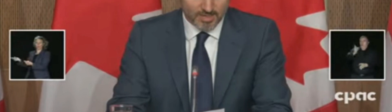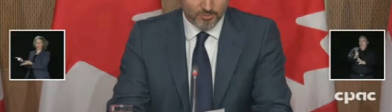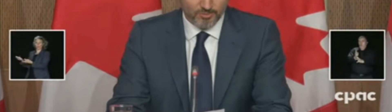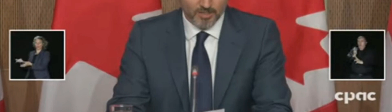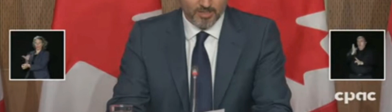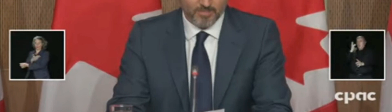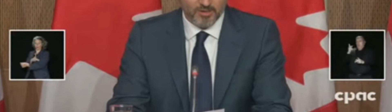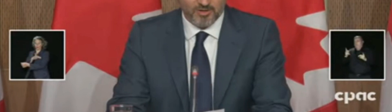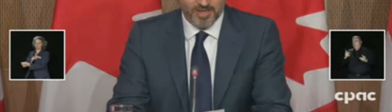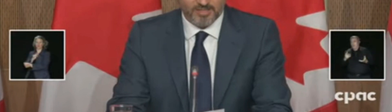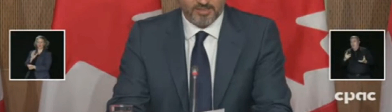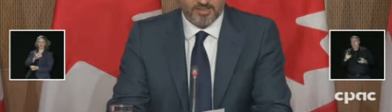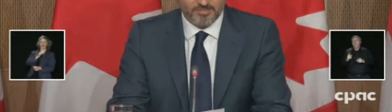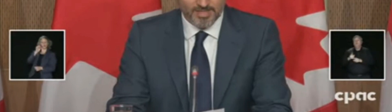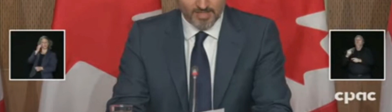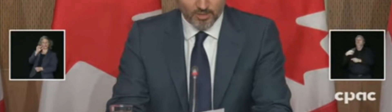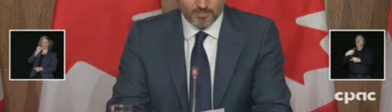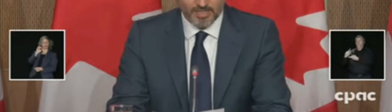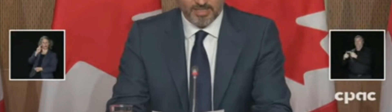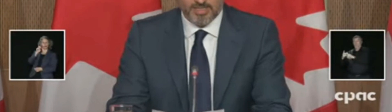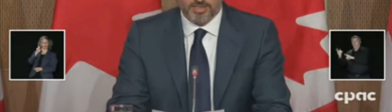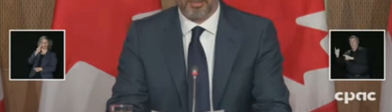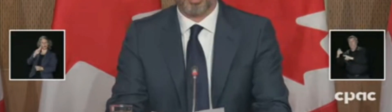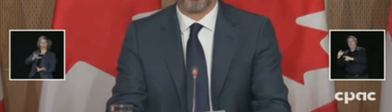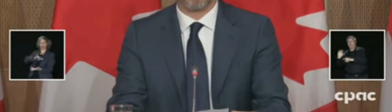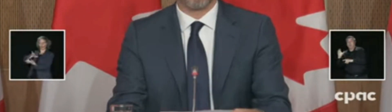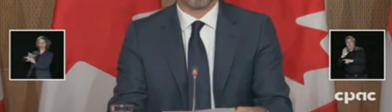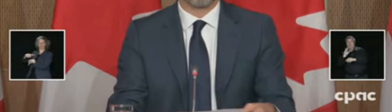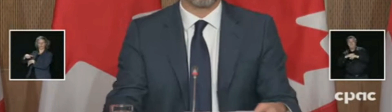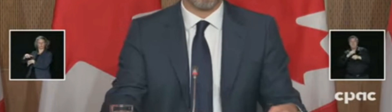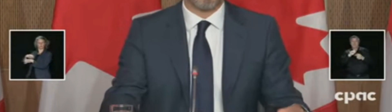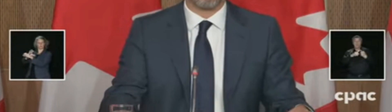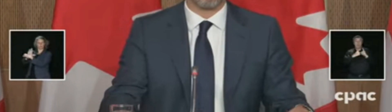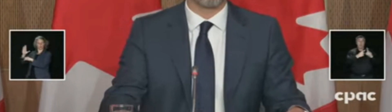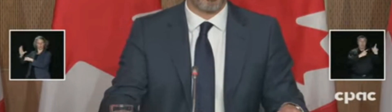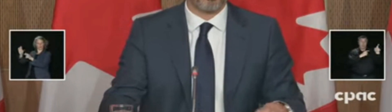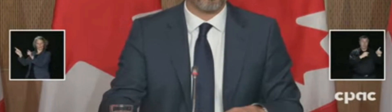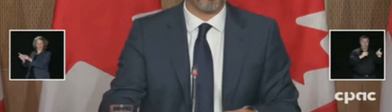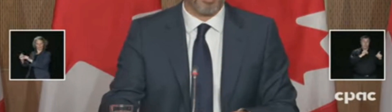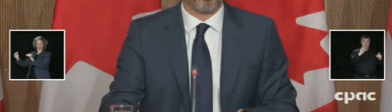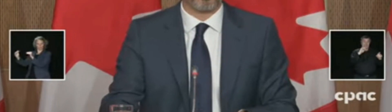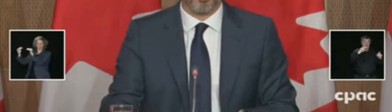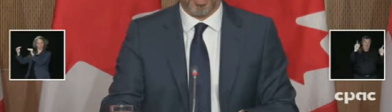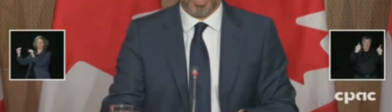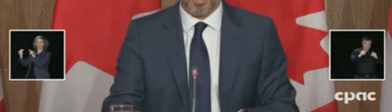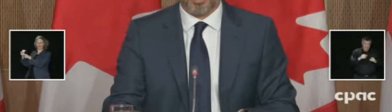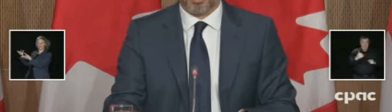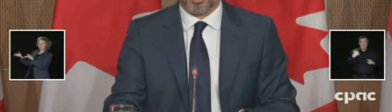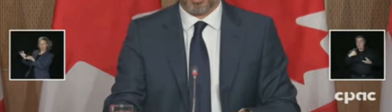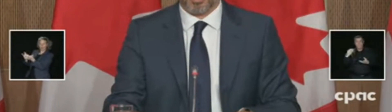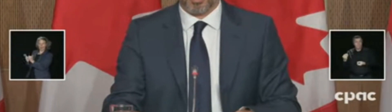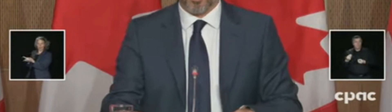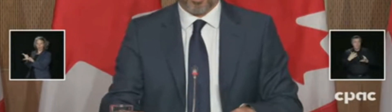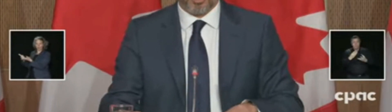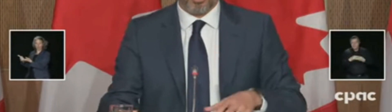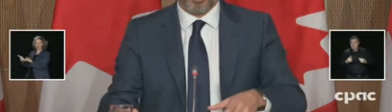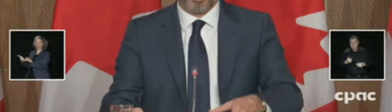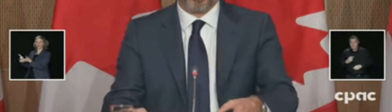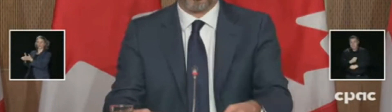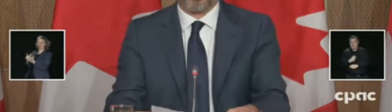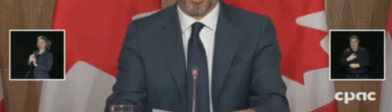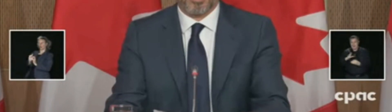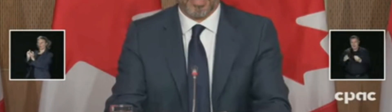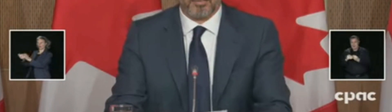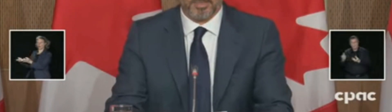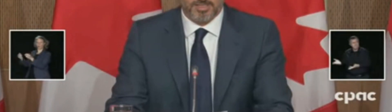Indian counterpart about how Canada can best help, including through the donation of extra medical supplies. We're also ready